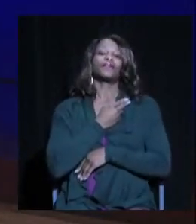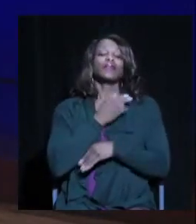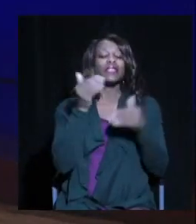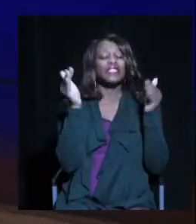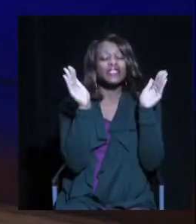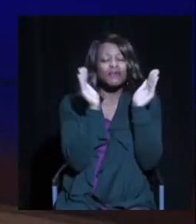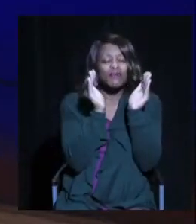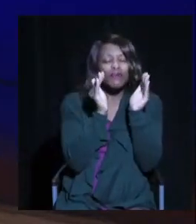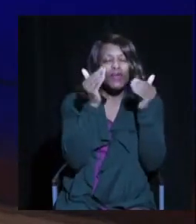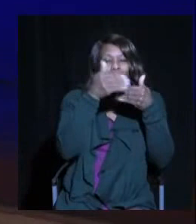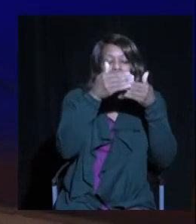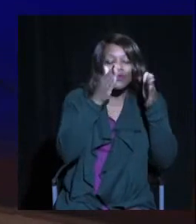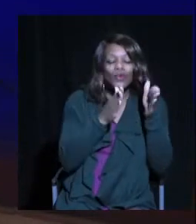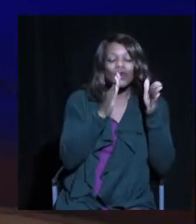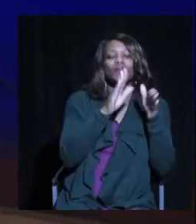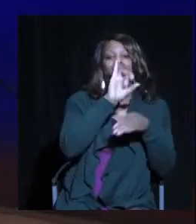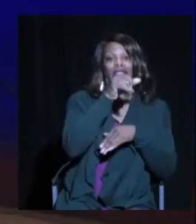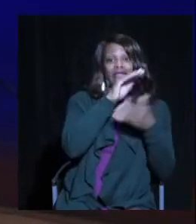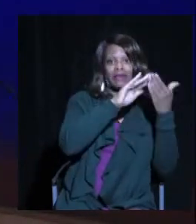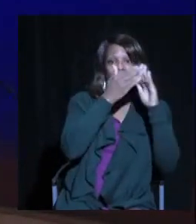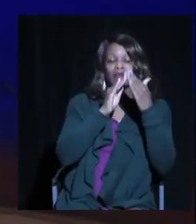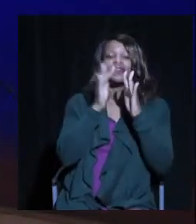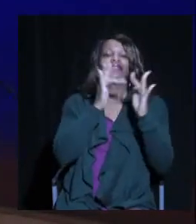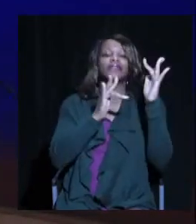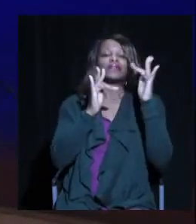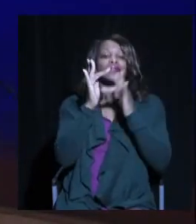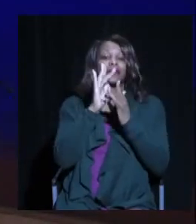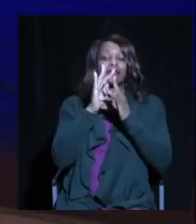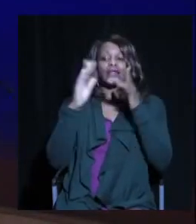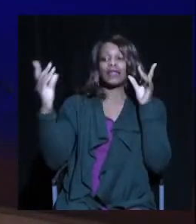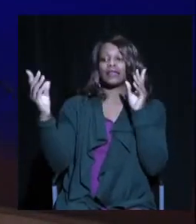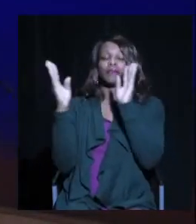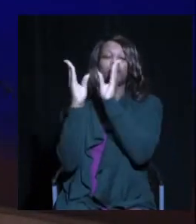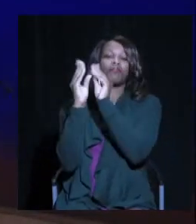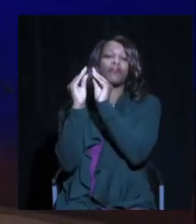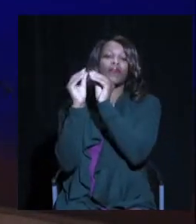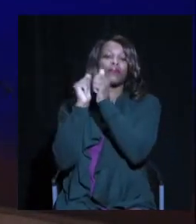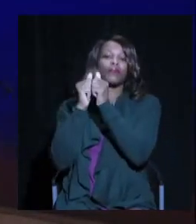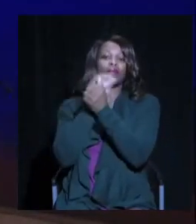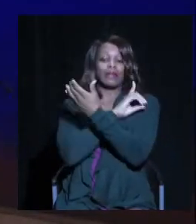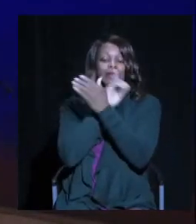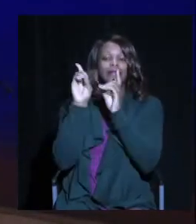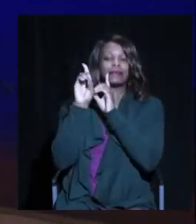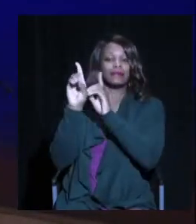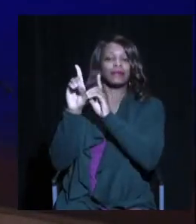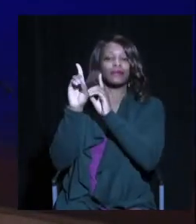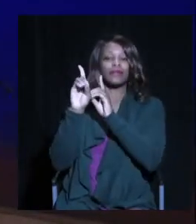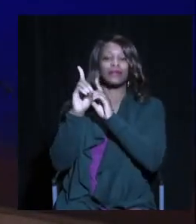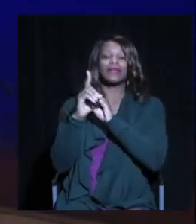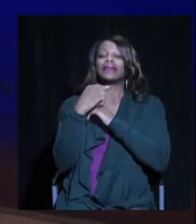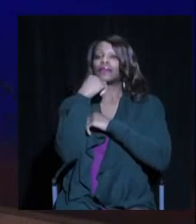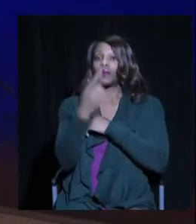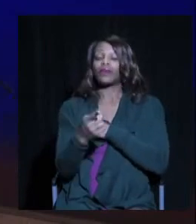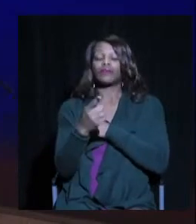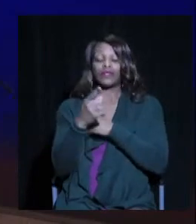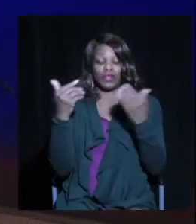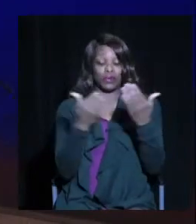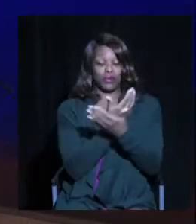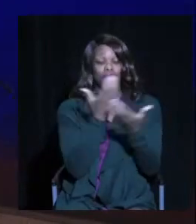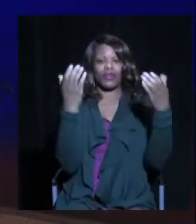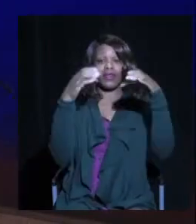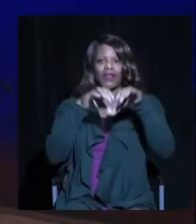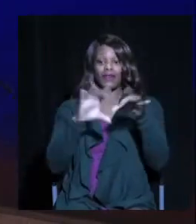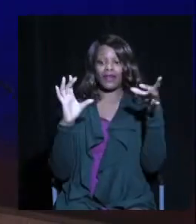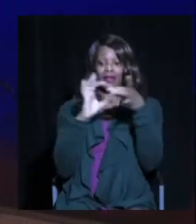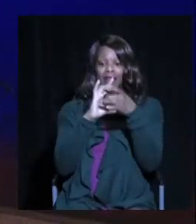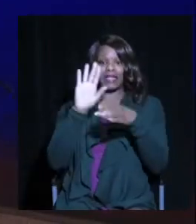Jerusalem, Jesus met with the disciples. He broke the bread and said, "This is the new covenant of my body. And